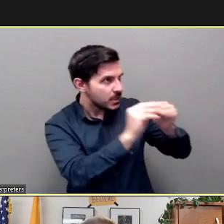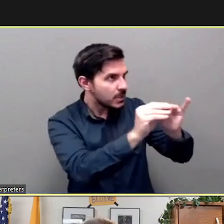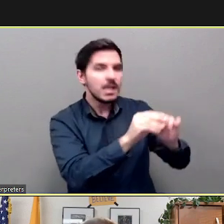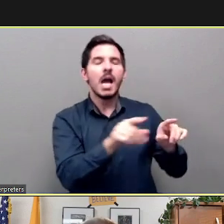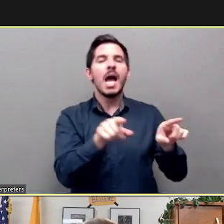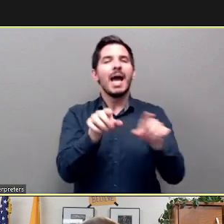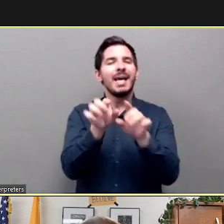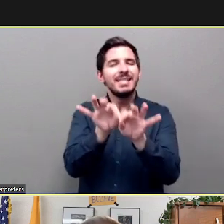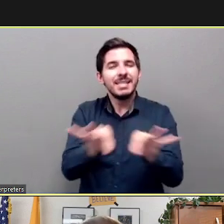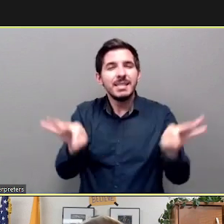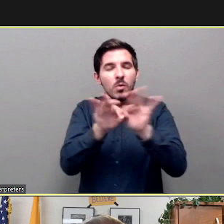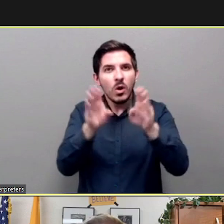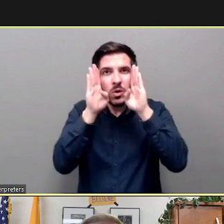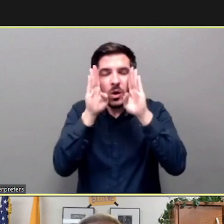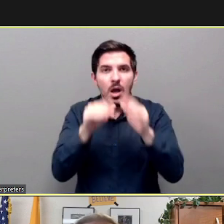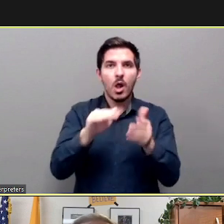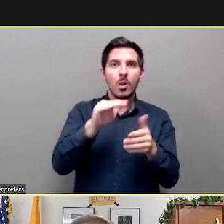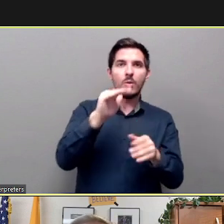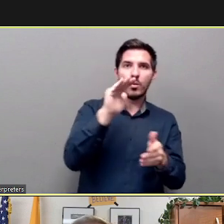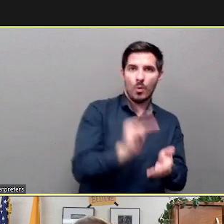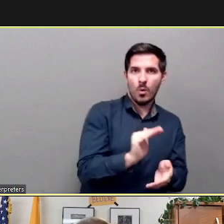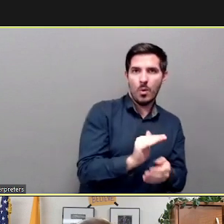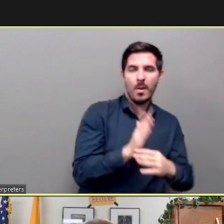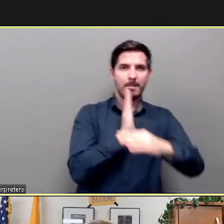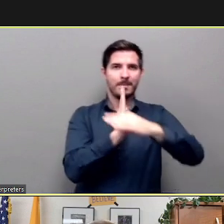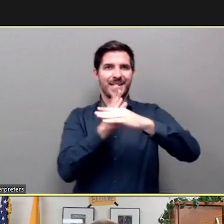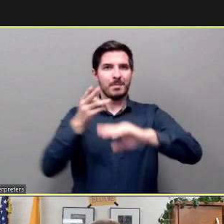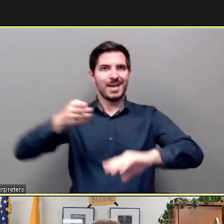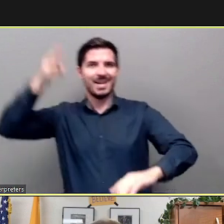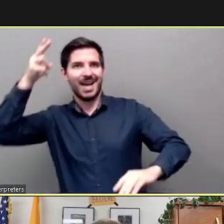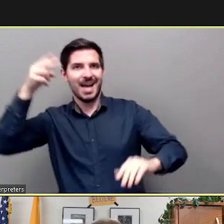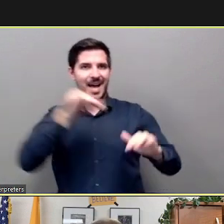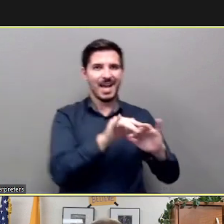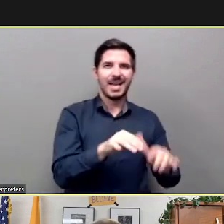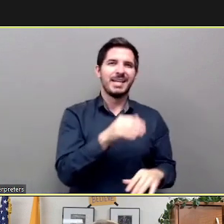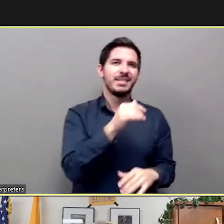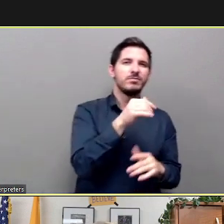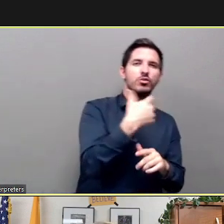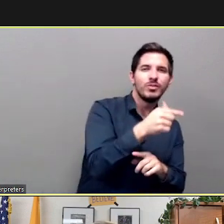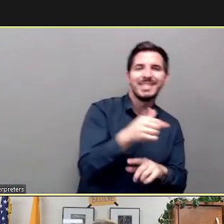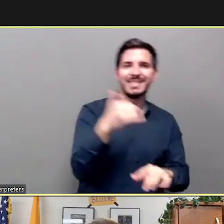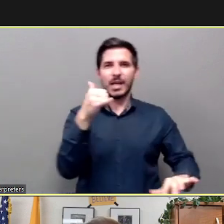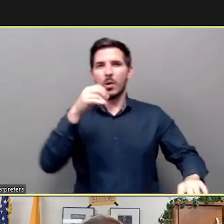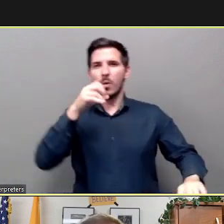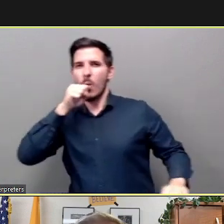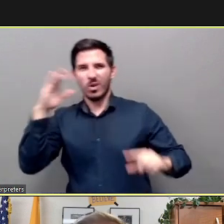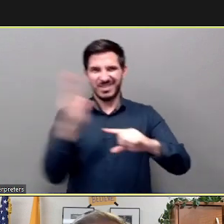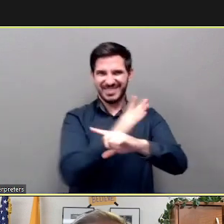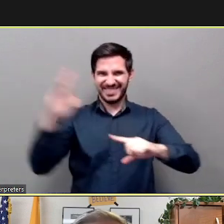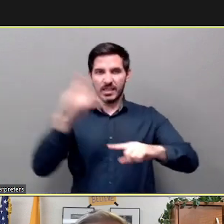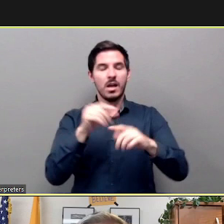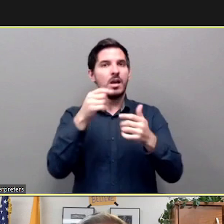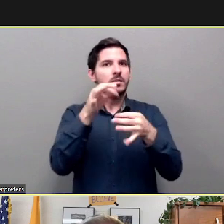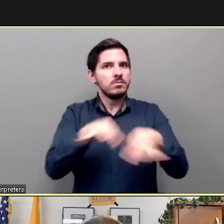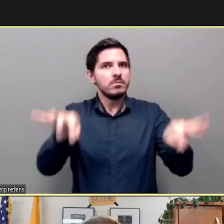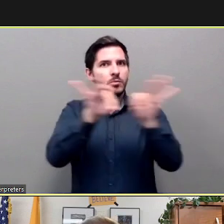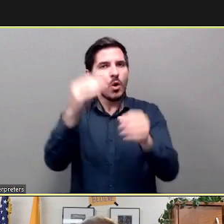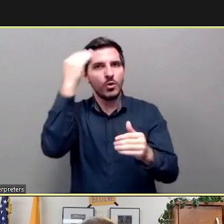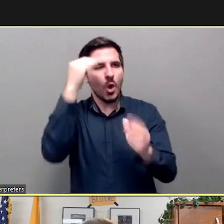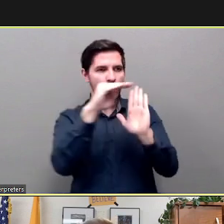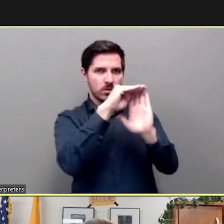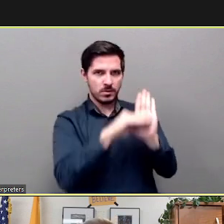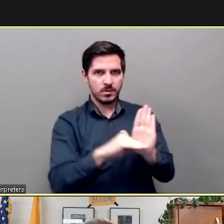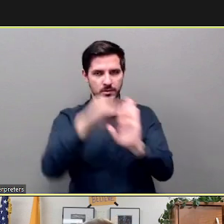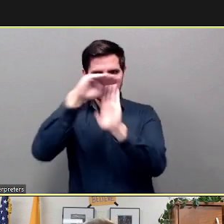medium, and high levels, and think about your own circumstances and those of your families. We're never going to stop talking about the importance of